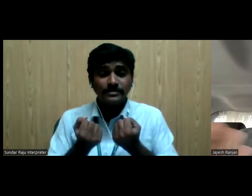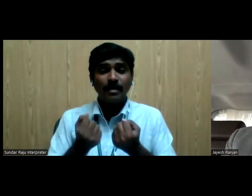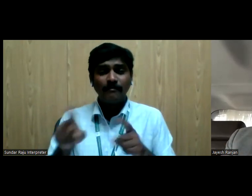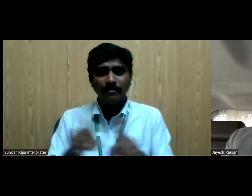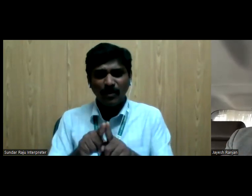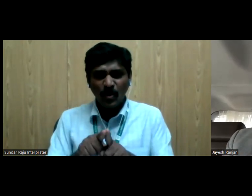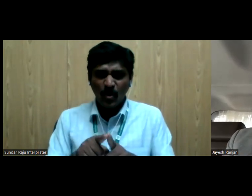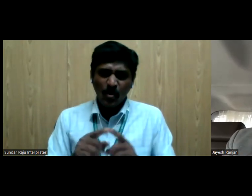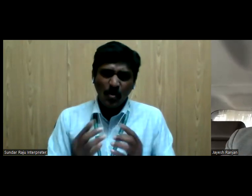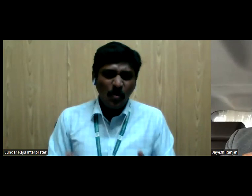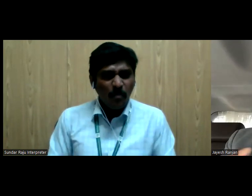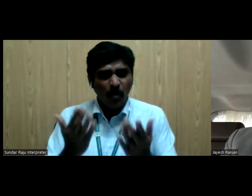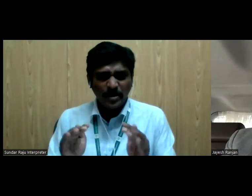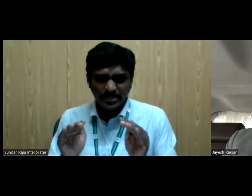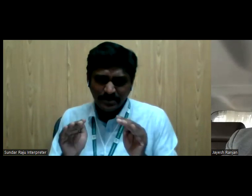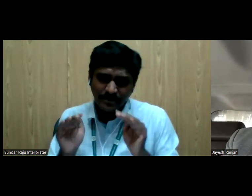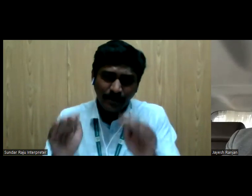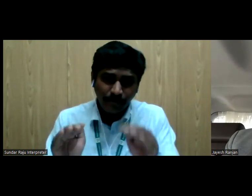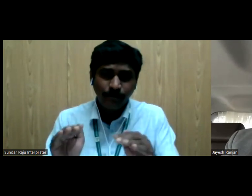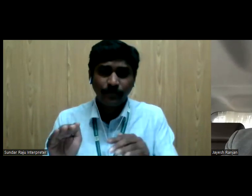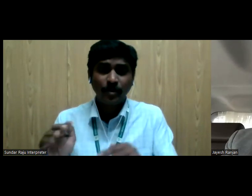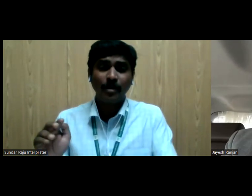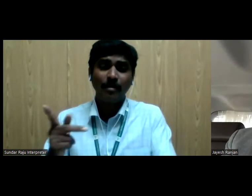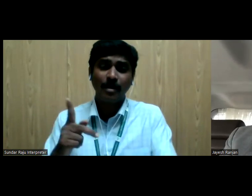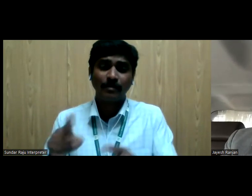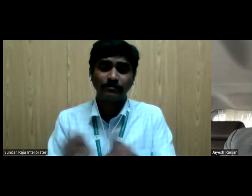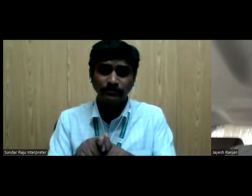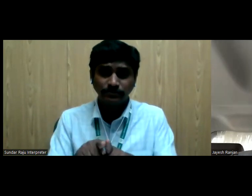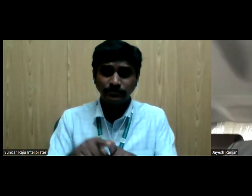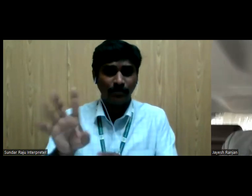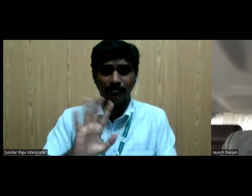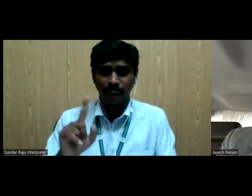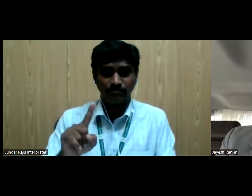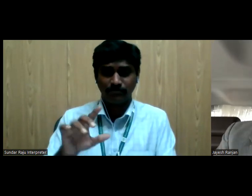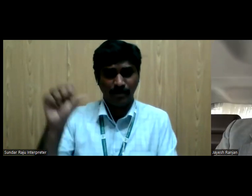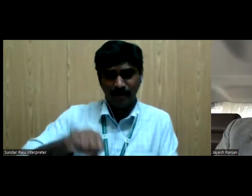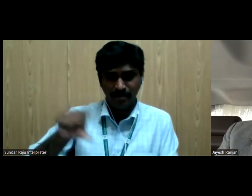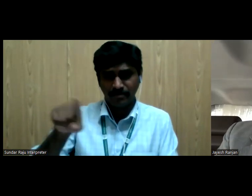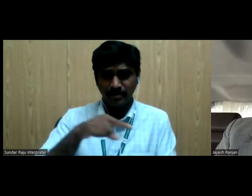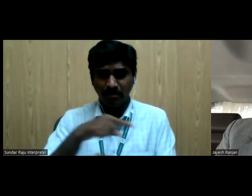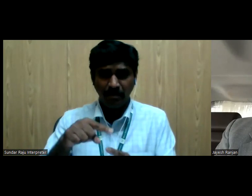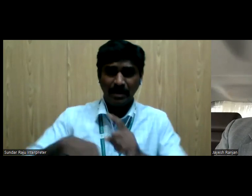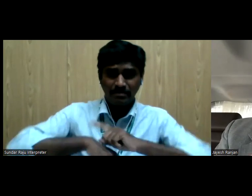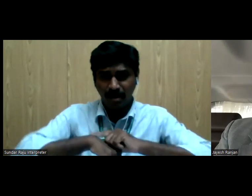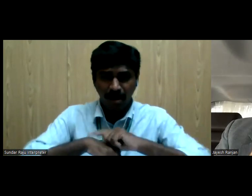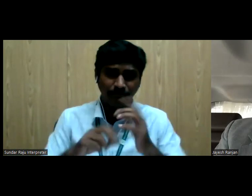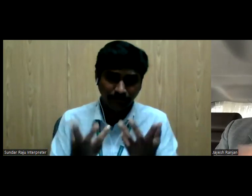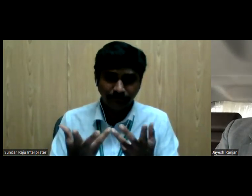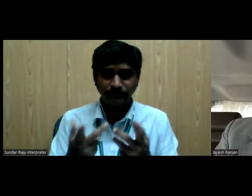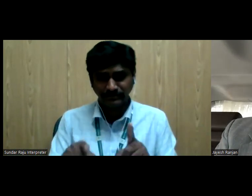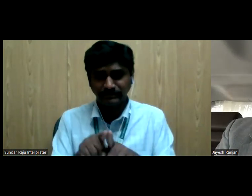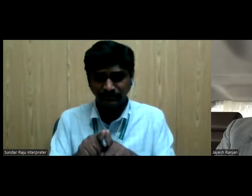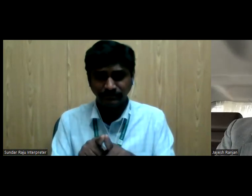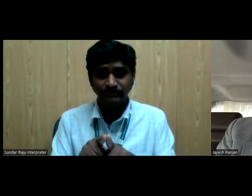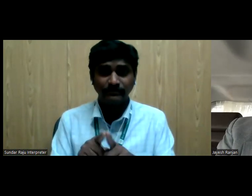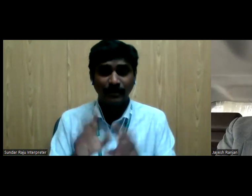There is a community of caregivers. There are professionals who devote time to caregivers. And obviously, even if you have severe